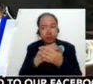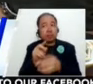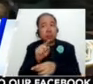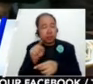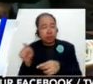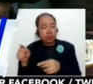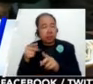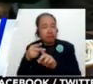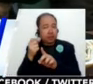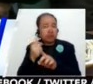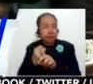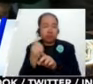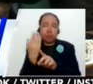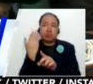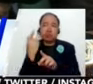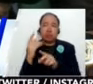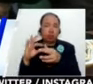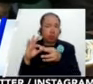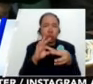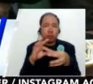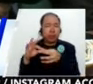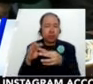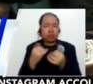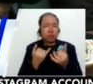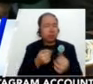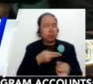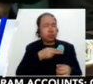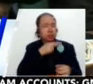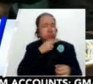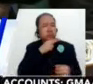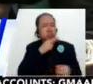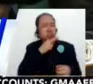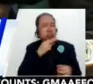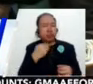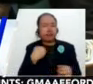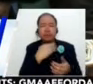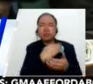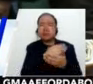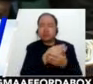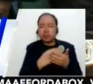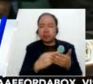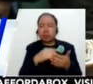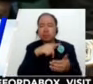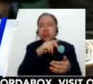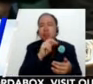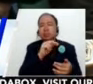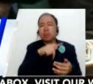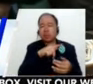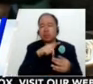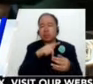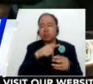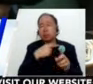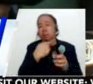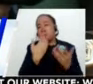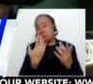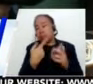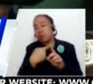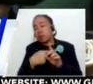And there was a suspicion that there were really some PNP personnel and even some civilian individuals who